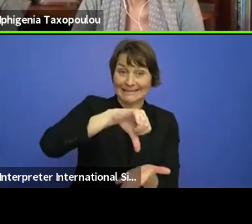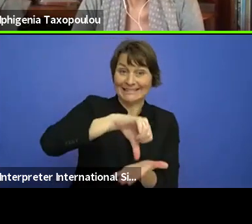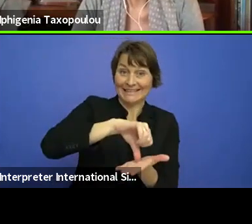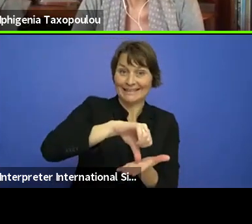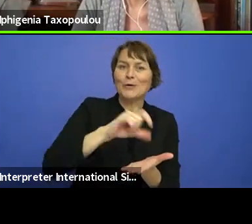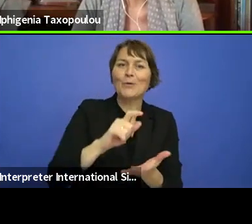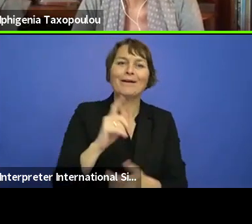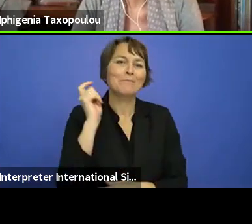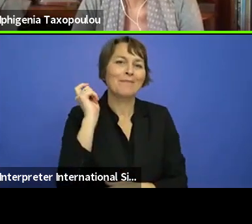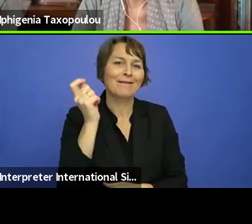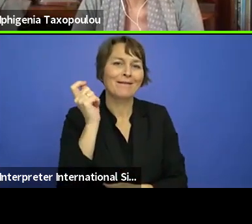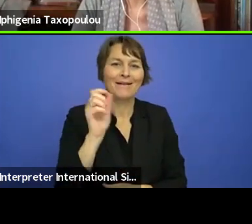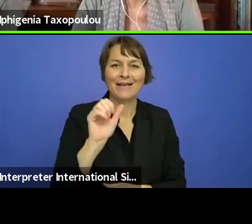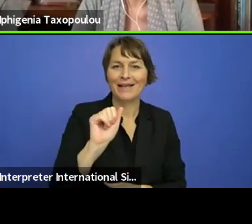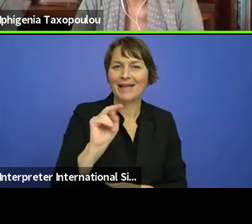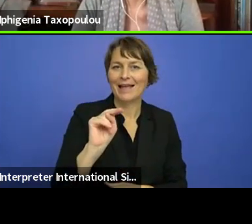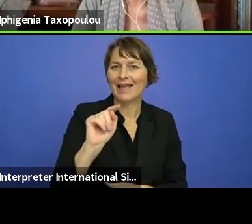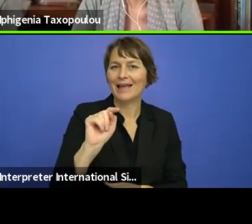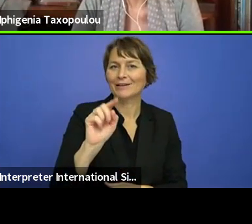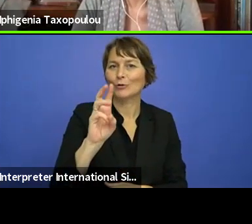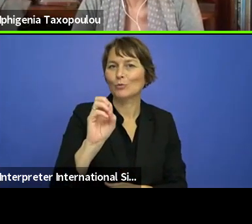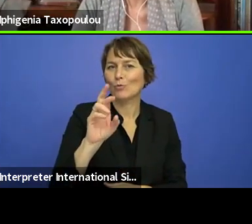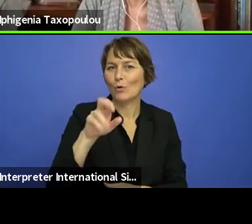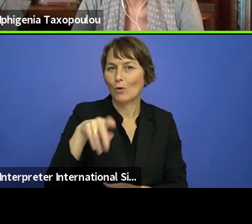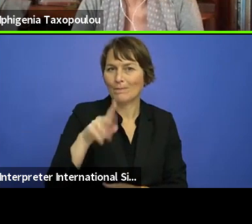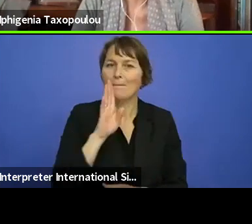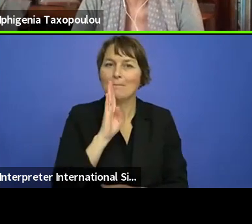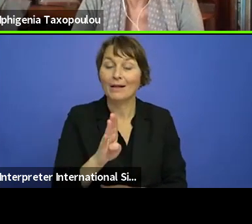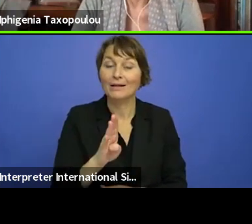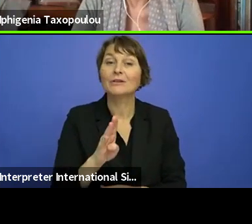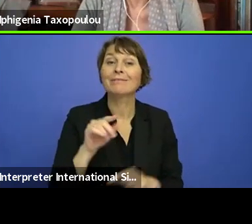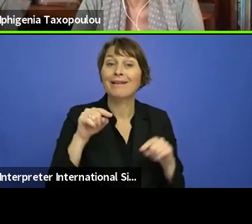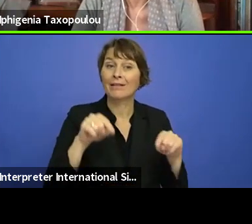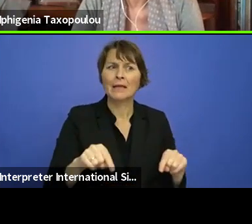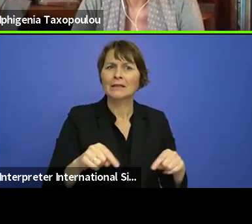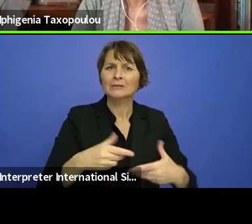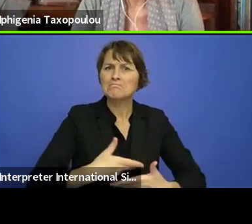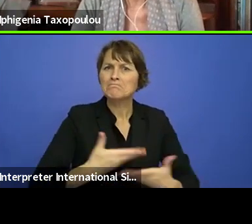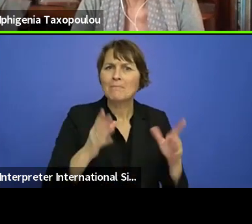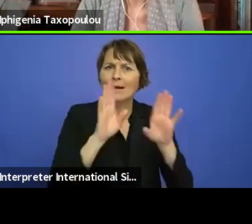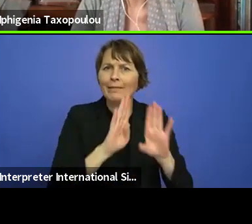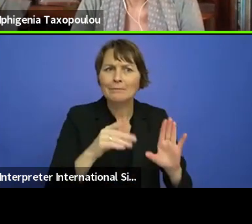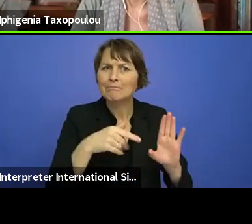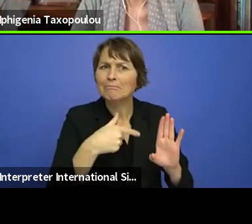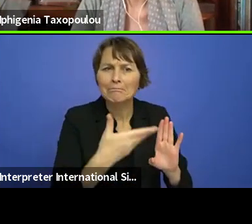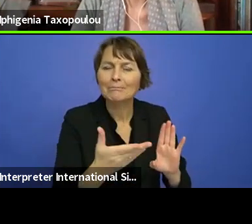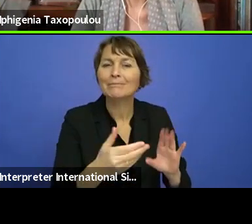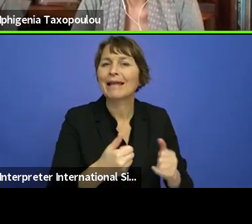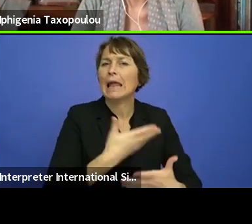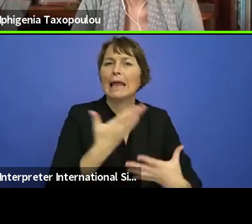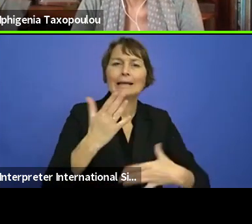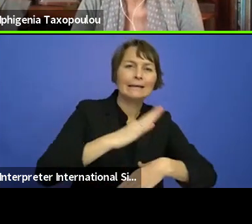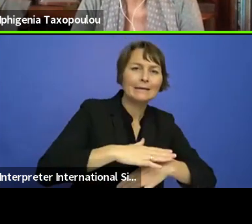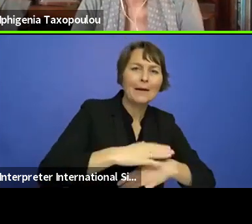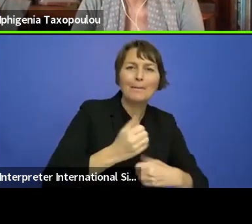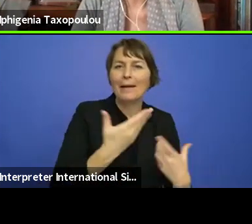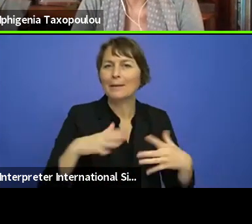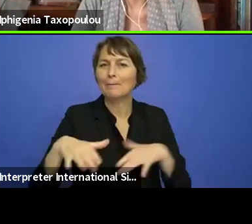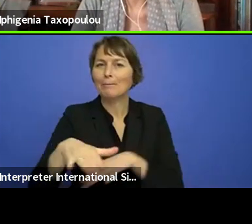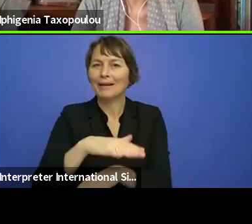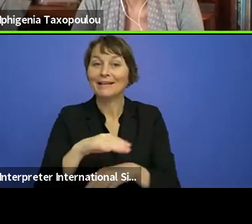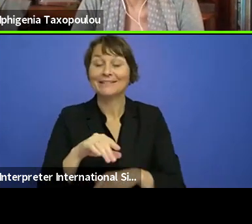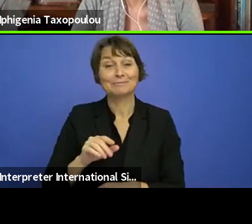work intended to be presented at any time and at any place. It's yet another step in